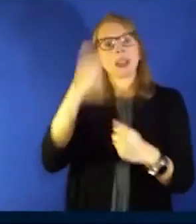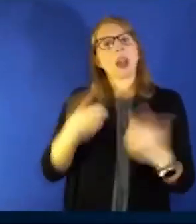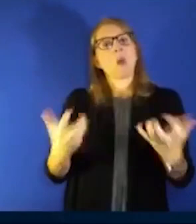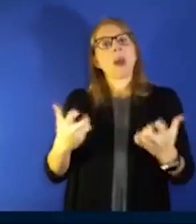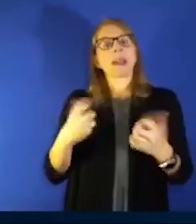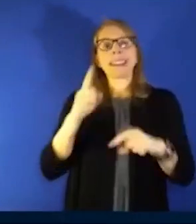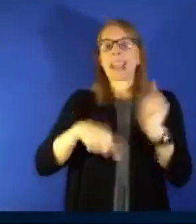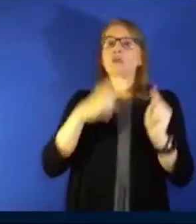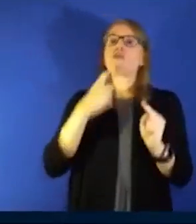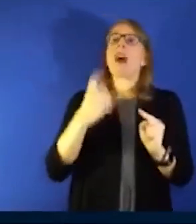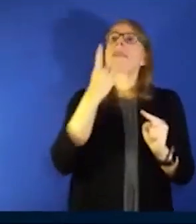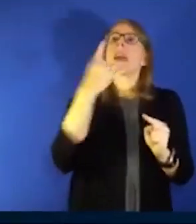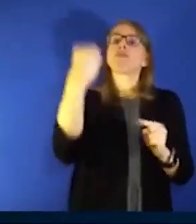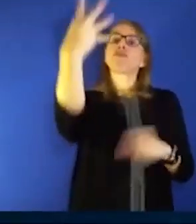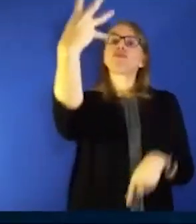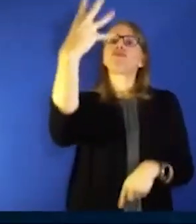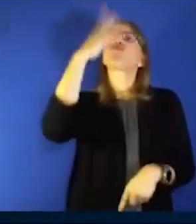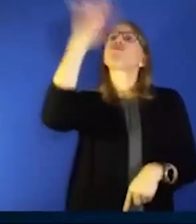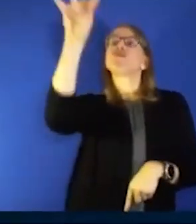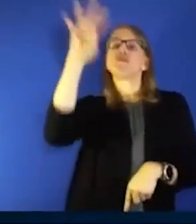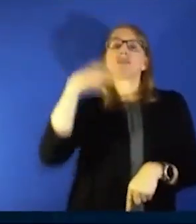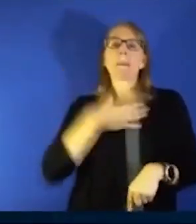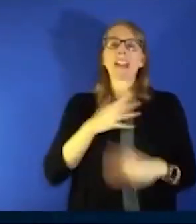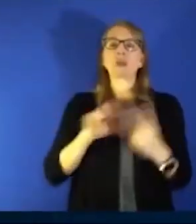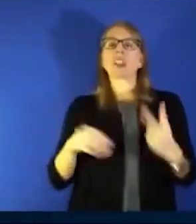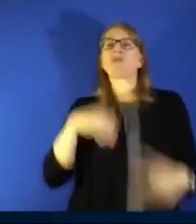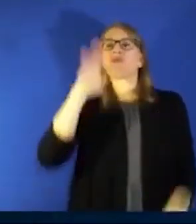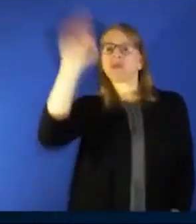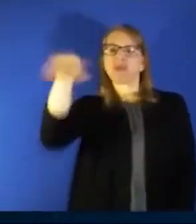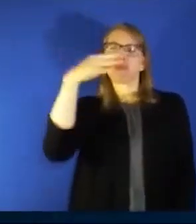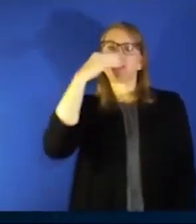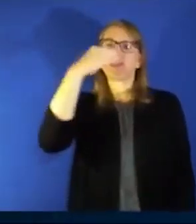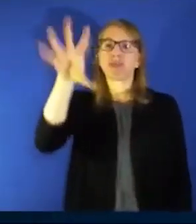because I don't want. I have a choice. I don't want to run this red. I don't want to watch this red